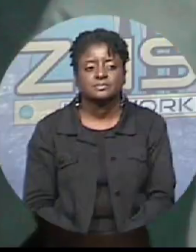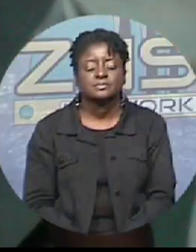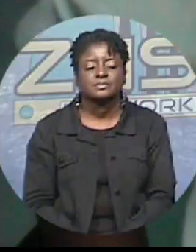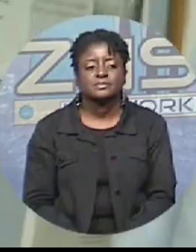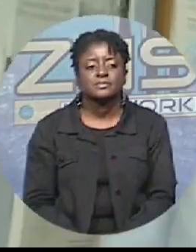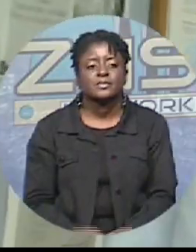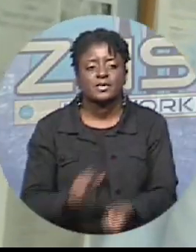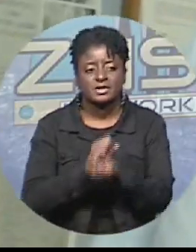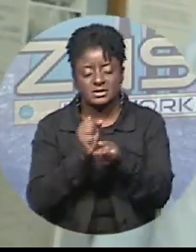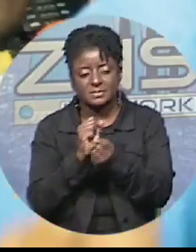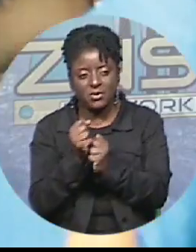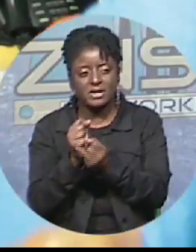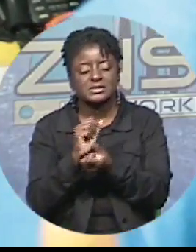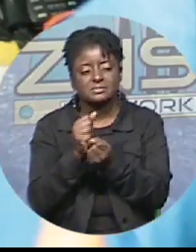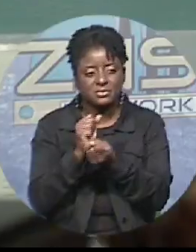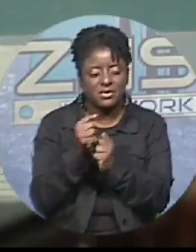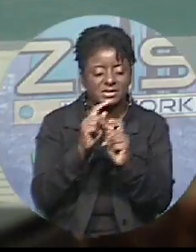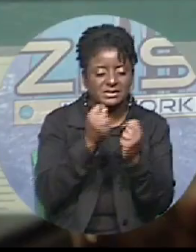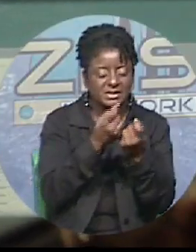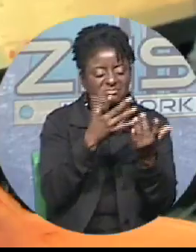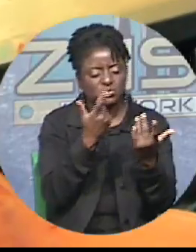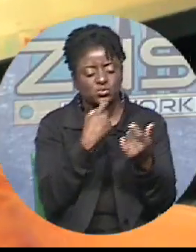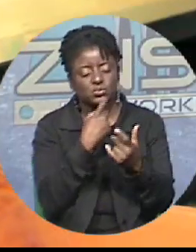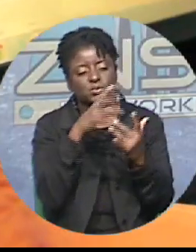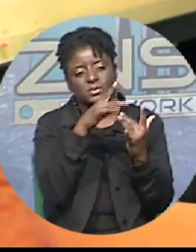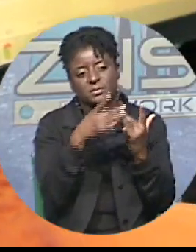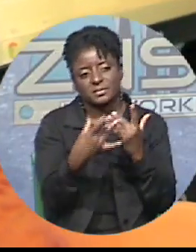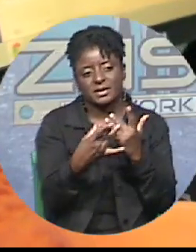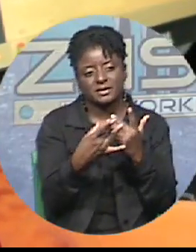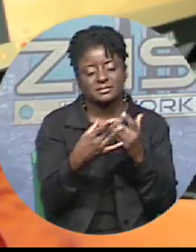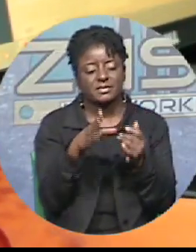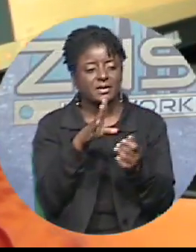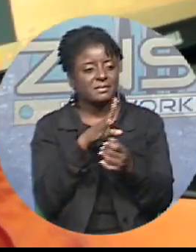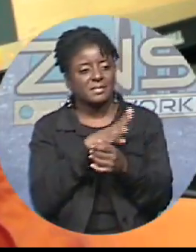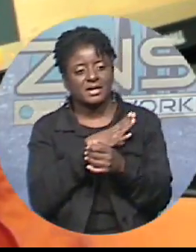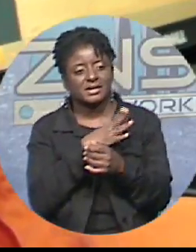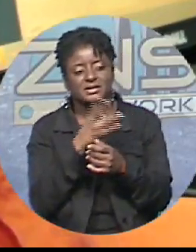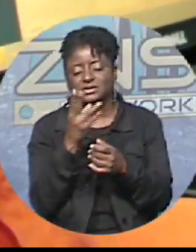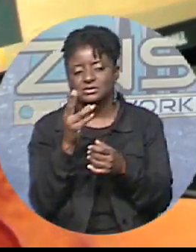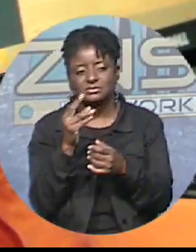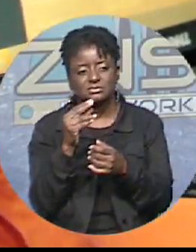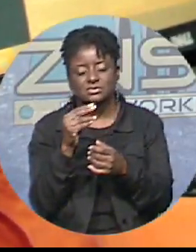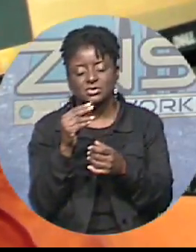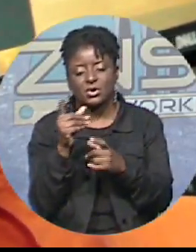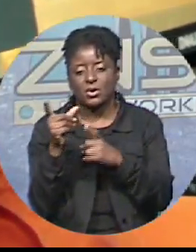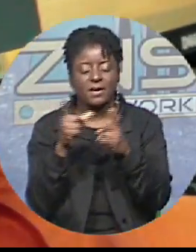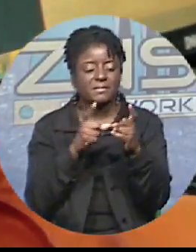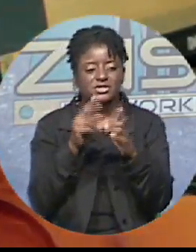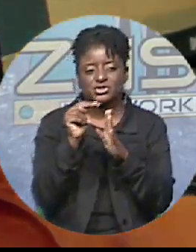Sports team. Sports guys. Sports girls. Sports guys. There is no competition.